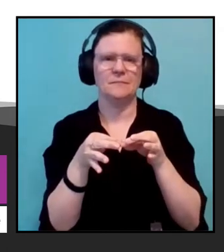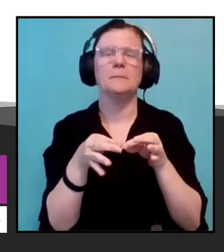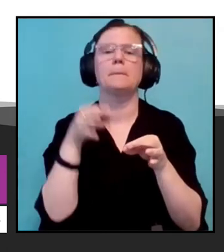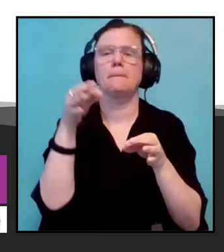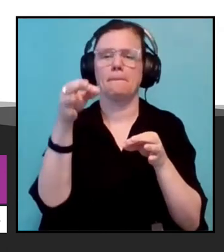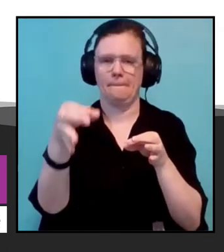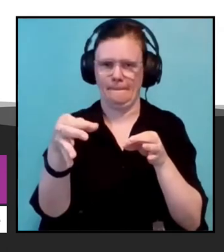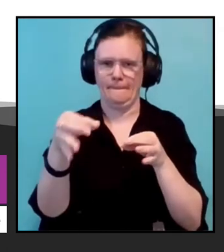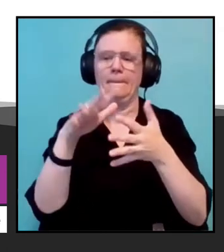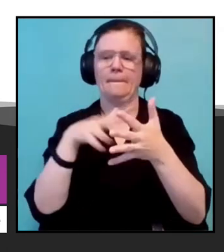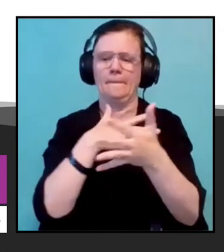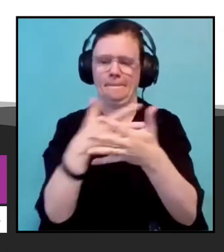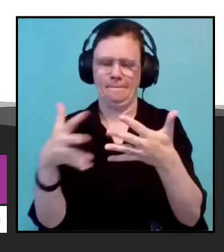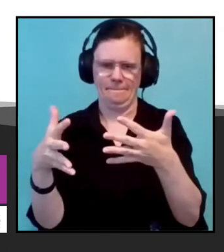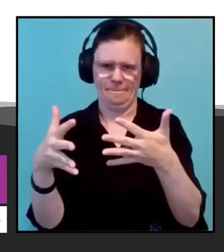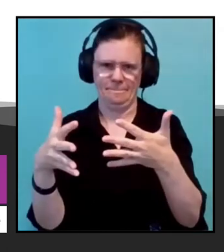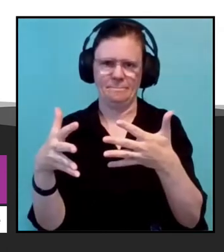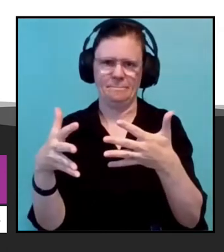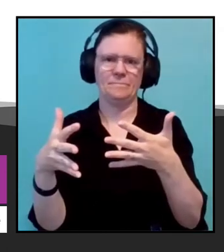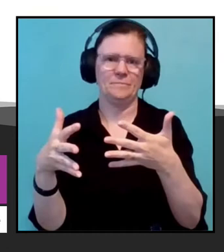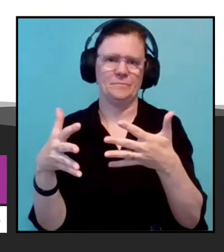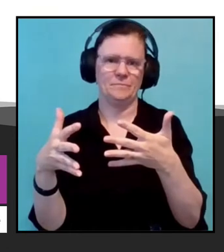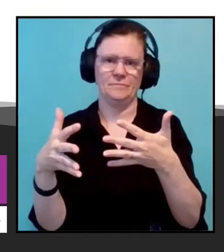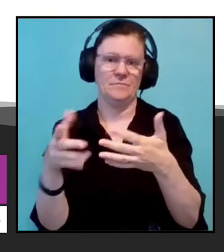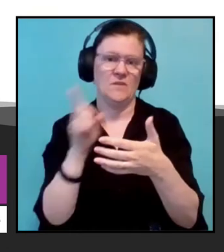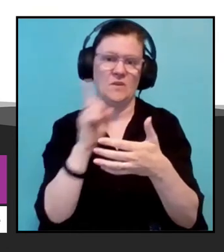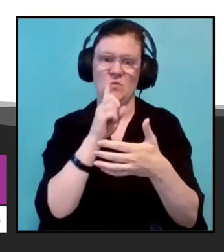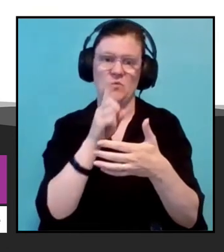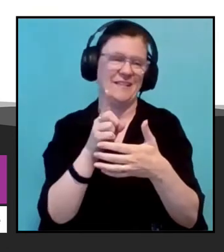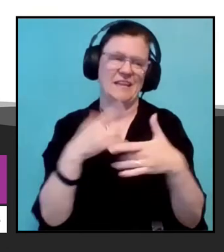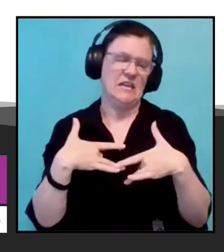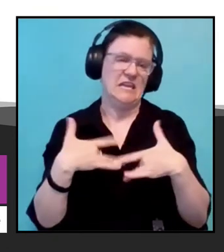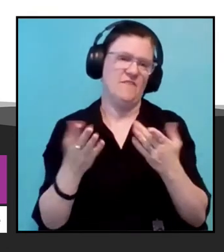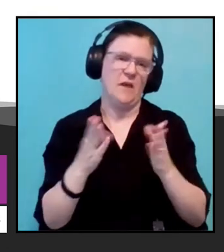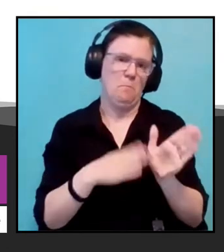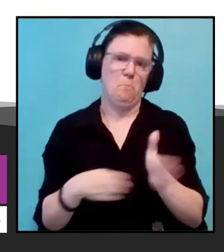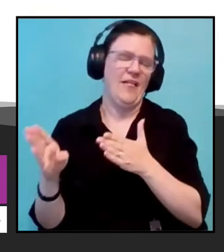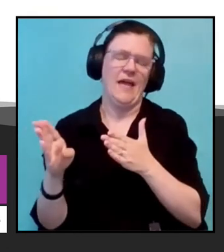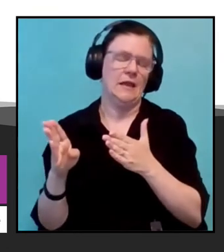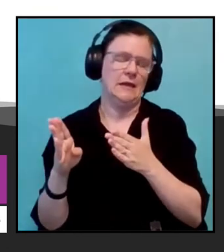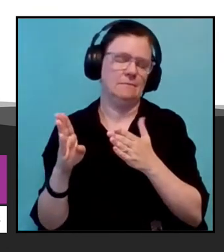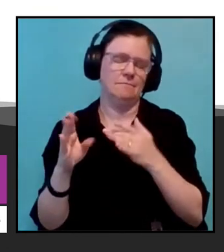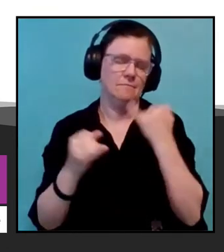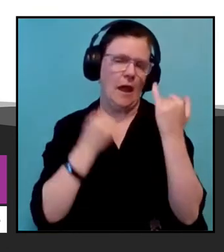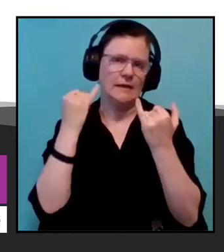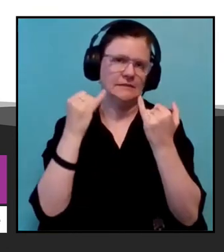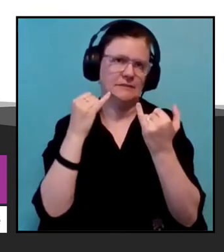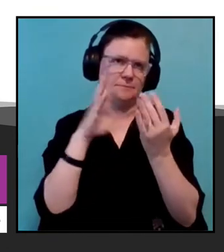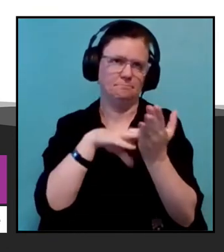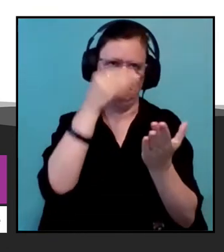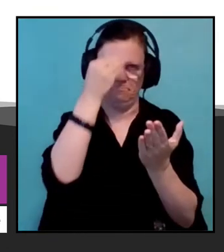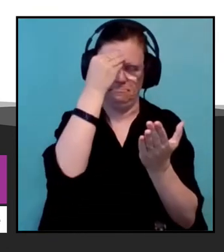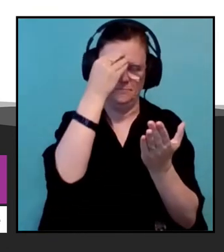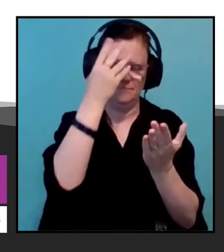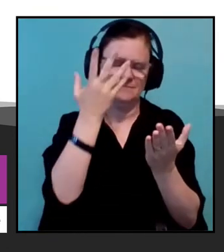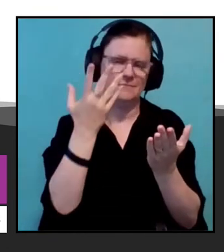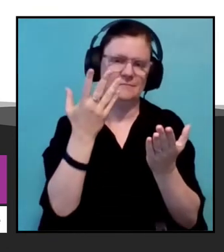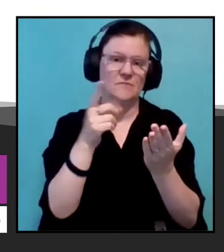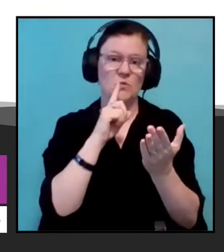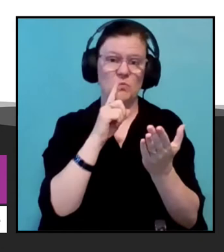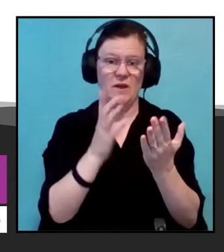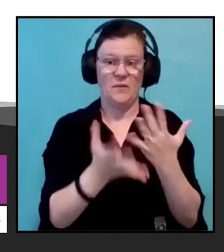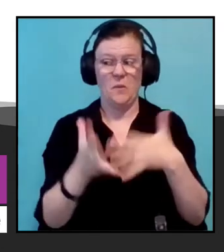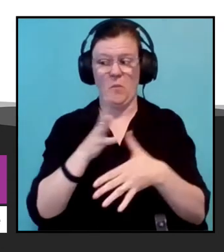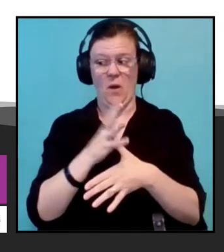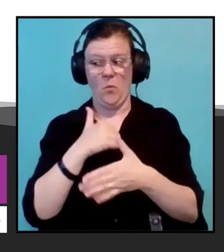reschedule our event. And so that was just some general event planning takeaways. And I would say the main takeaway that